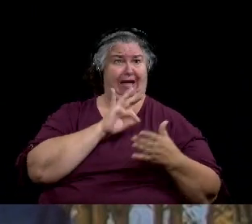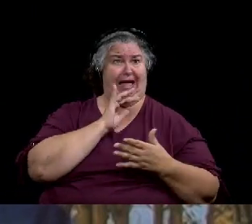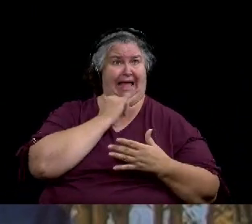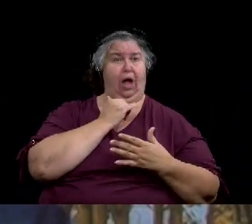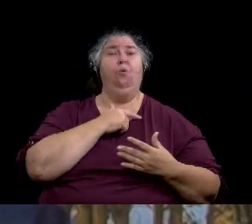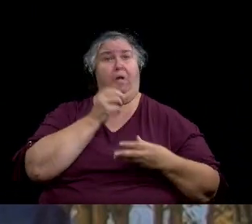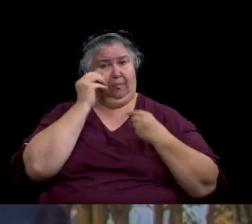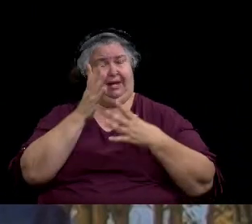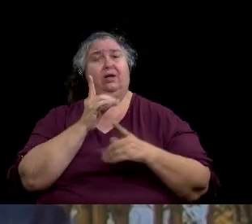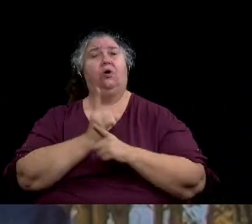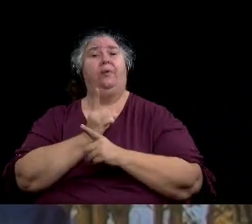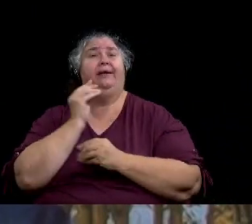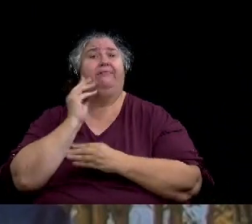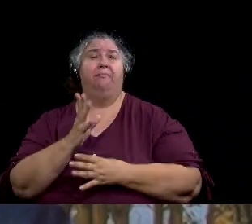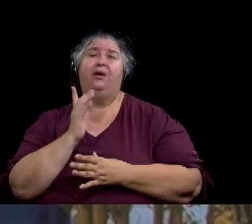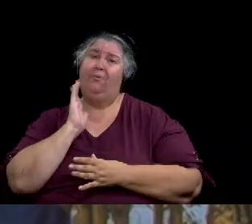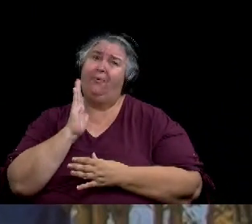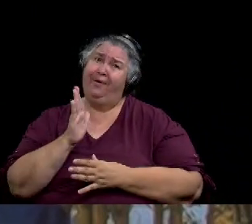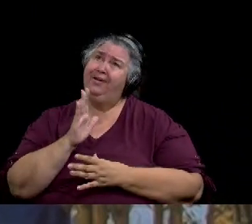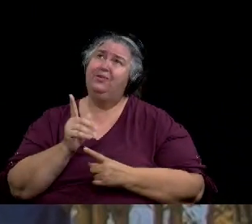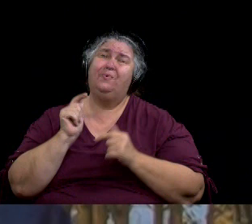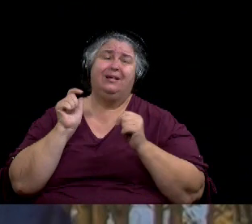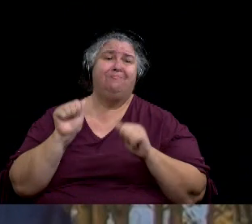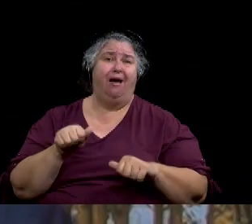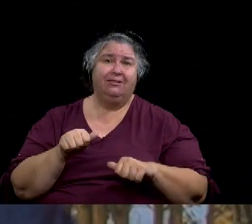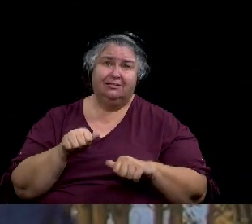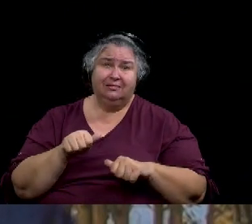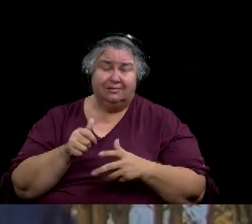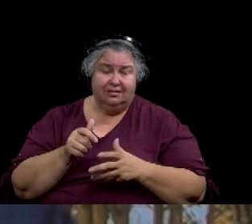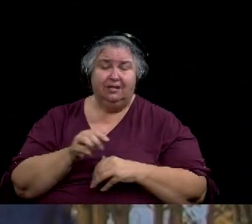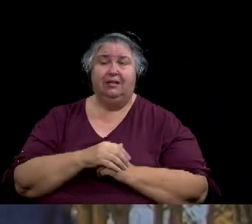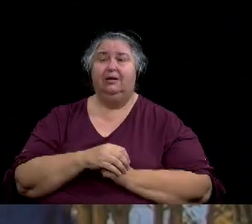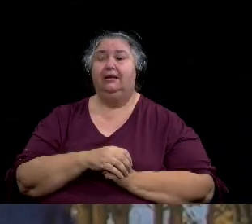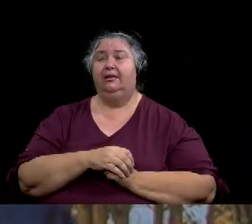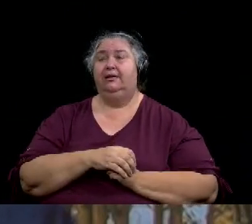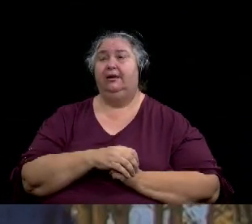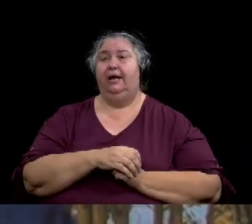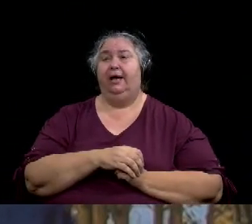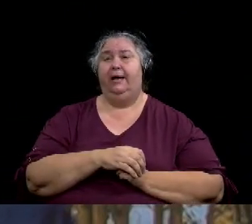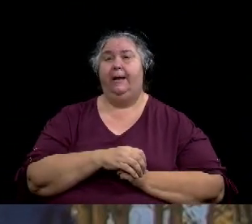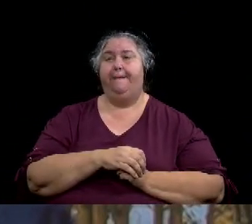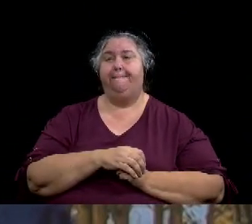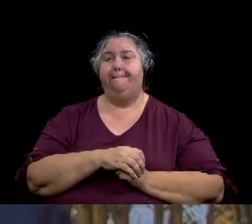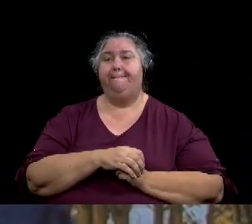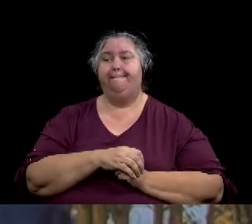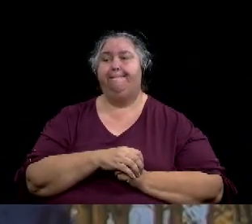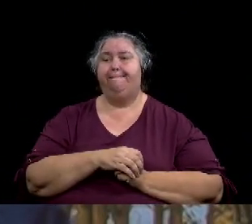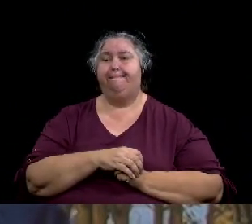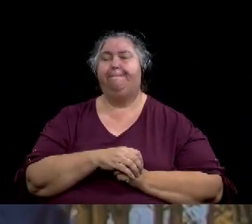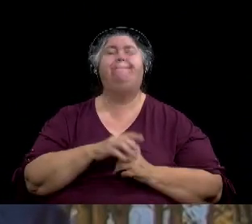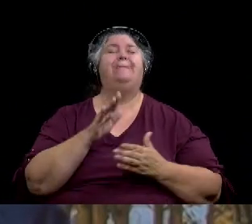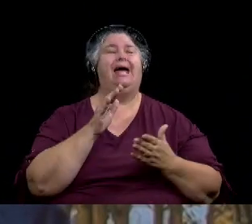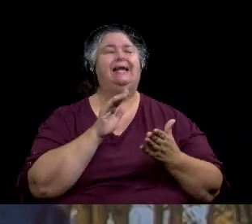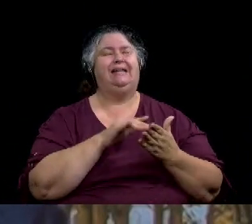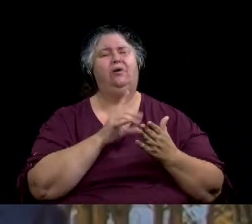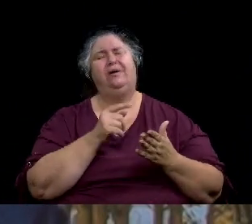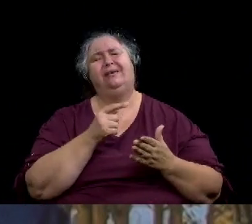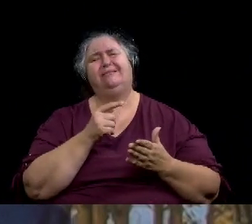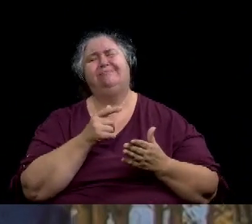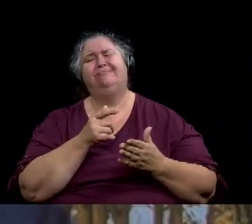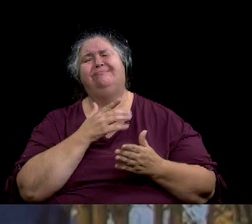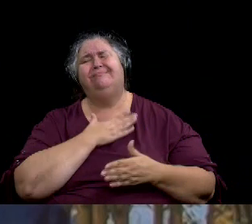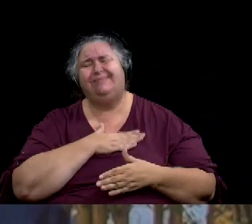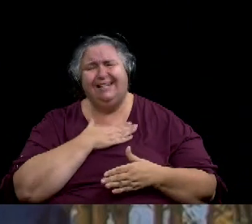get you accurate information as quickly as possible. I want to again ask you to please make